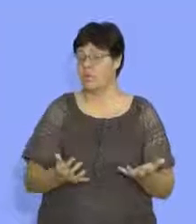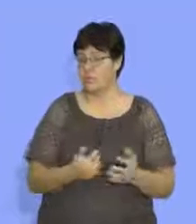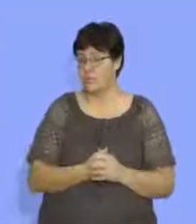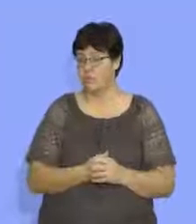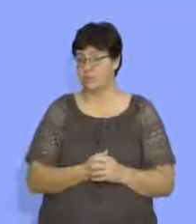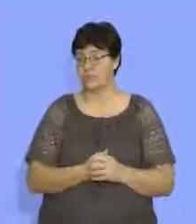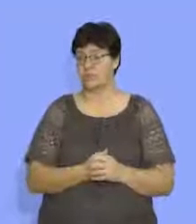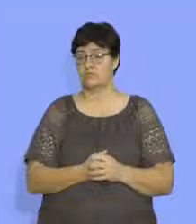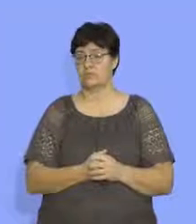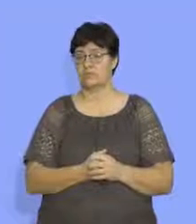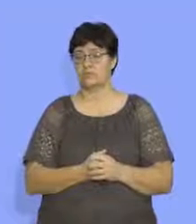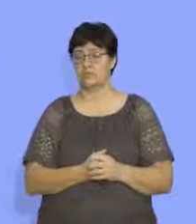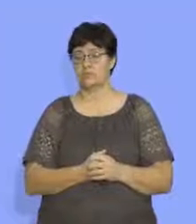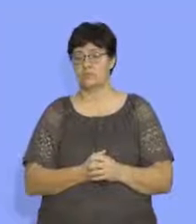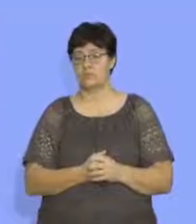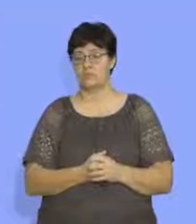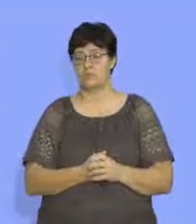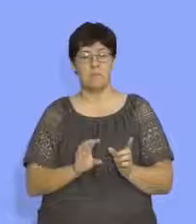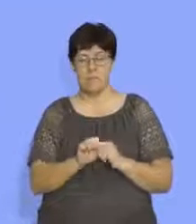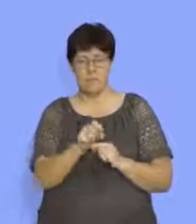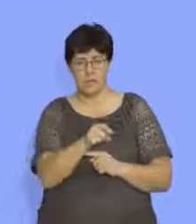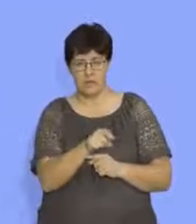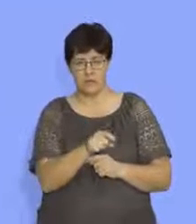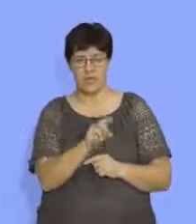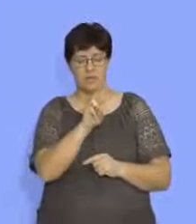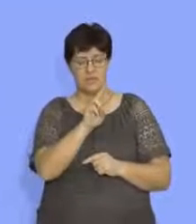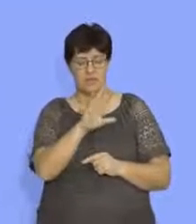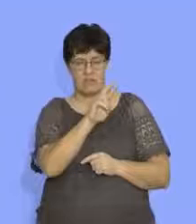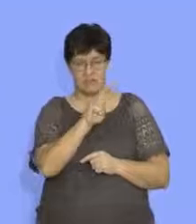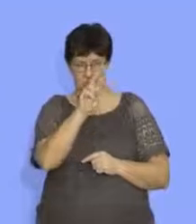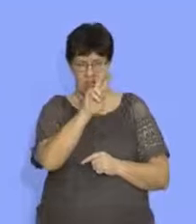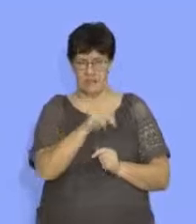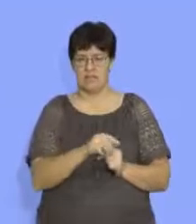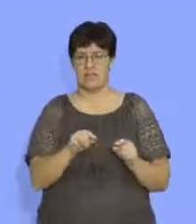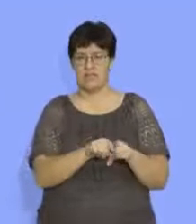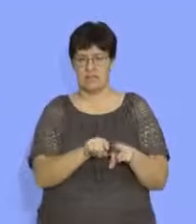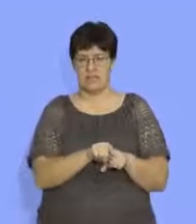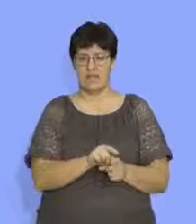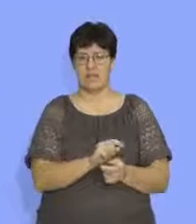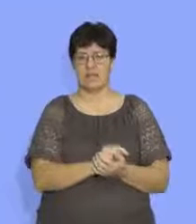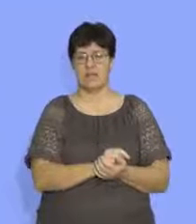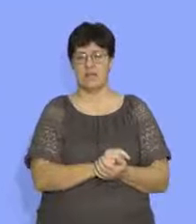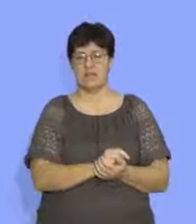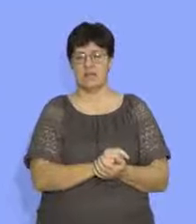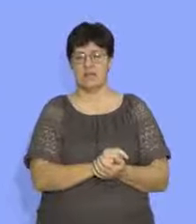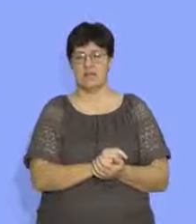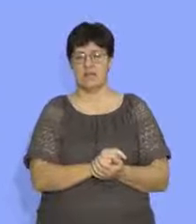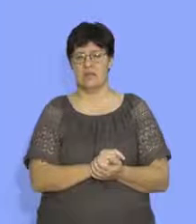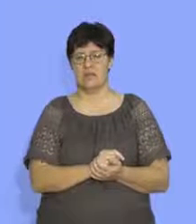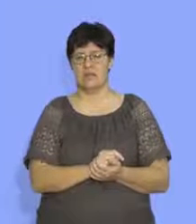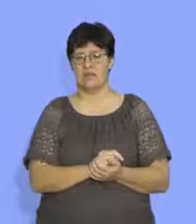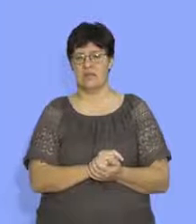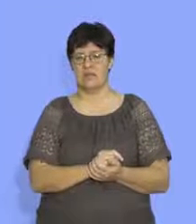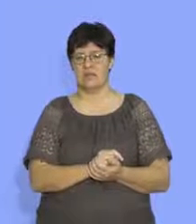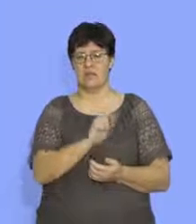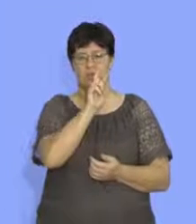that, I will find what this is. So 25 squared is the same as 5 there. So this